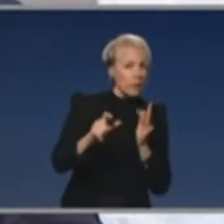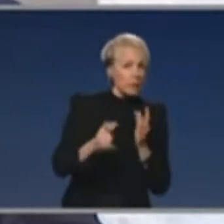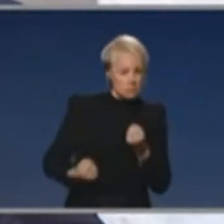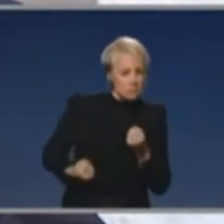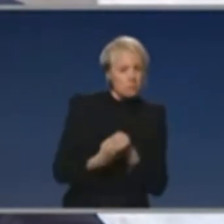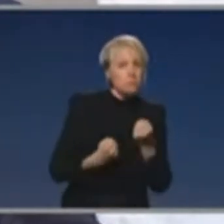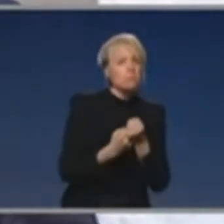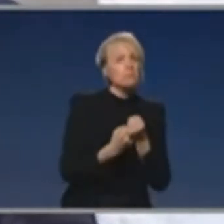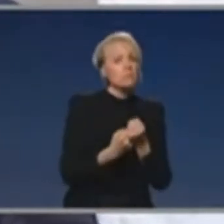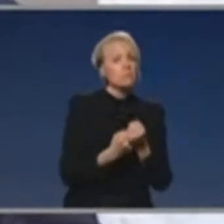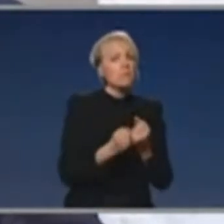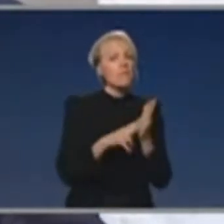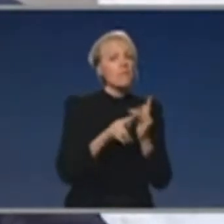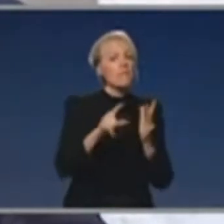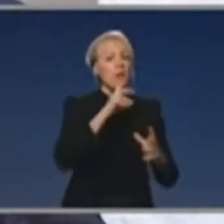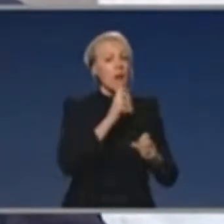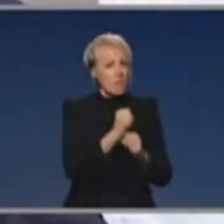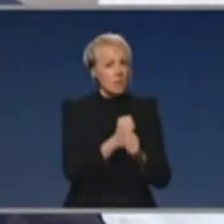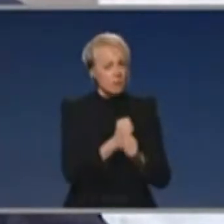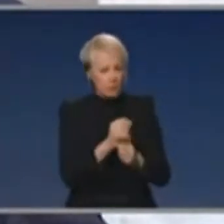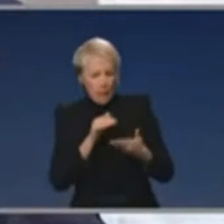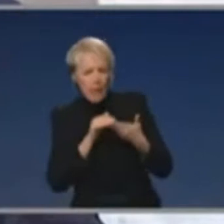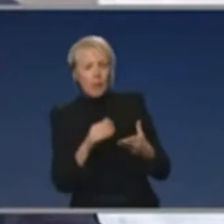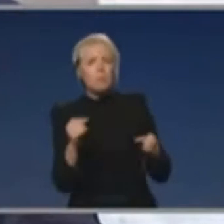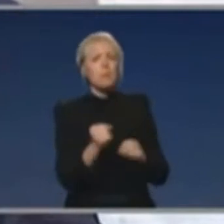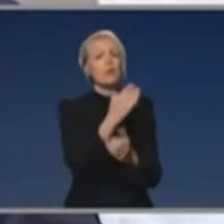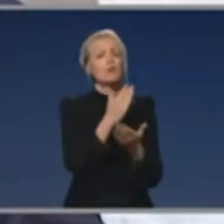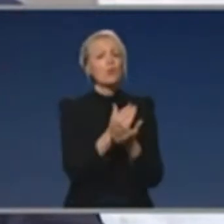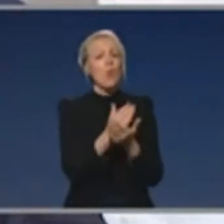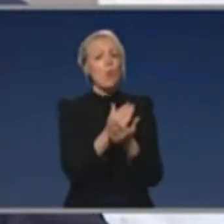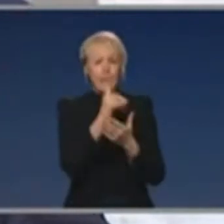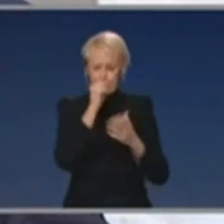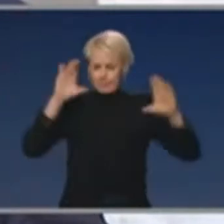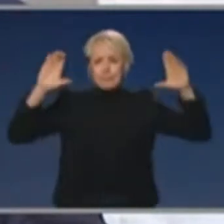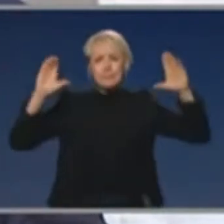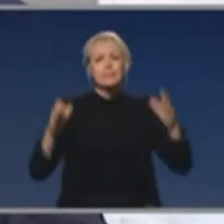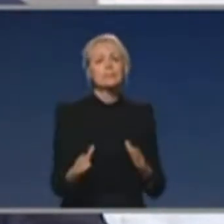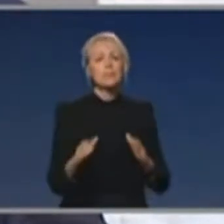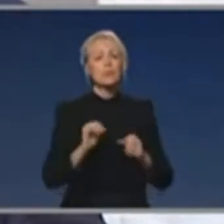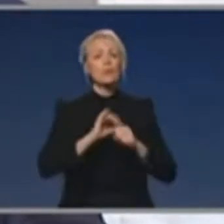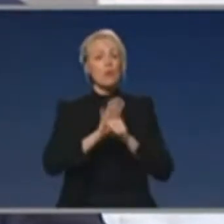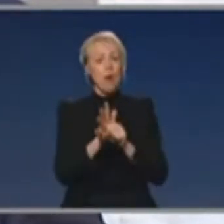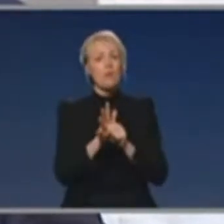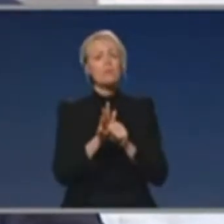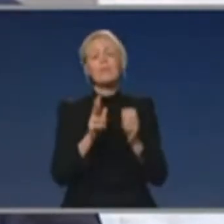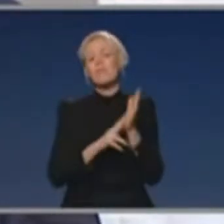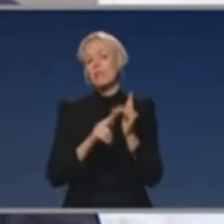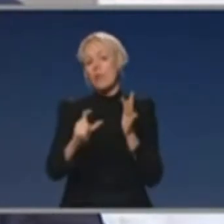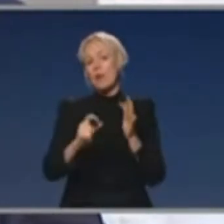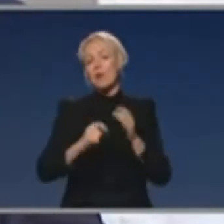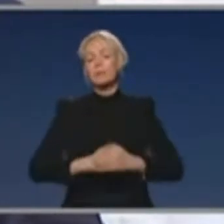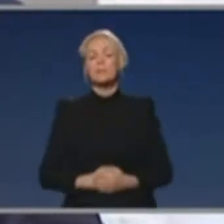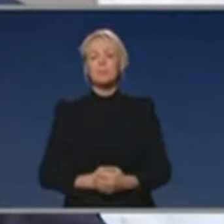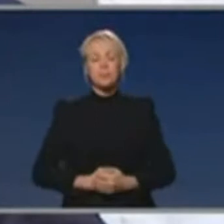support them to ensure that we can make this work as best as we possibly can. Changes have been announced to the